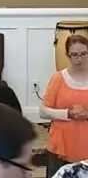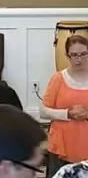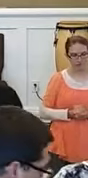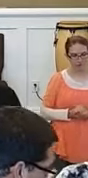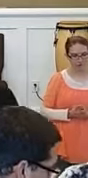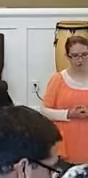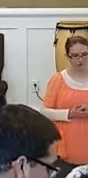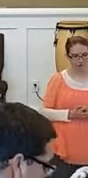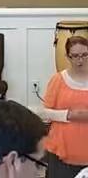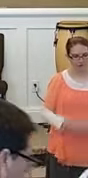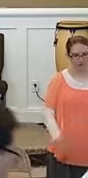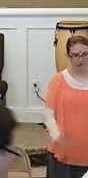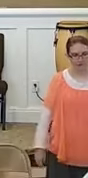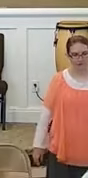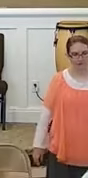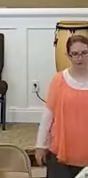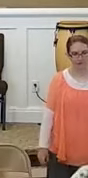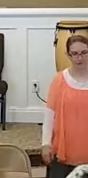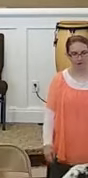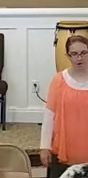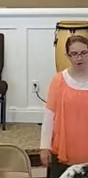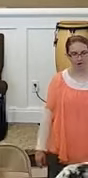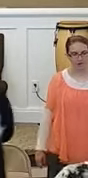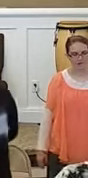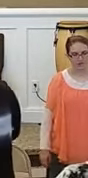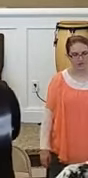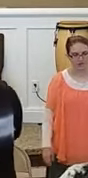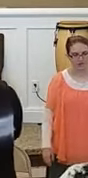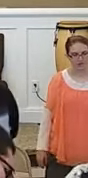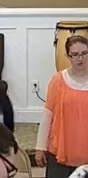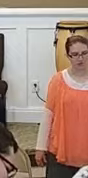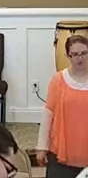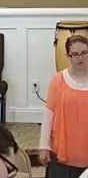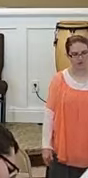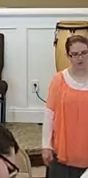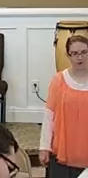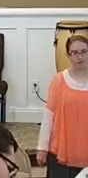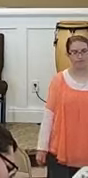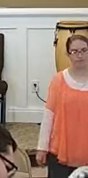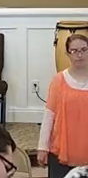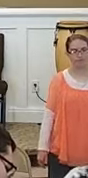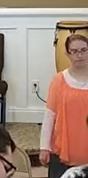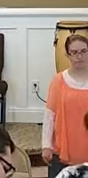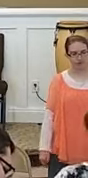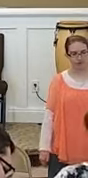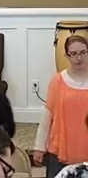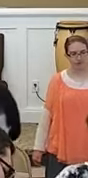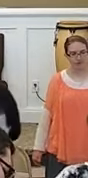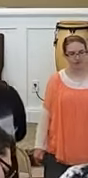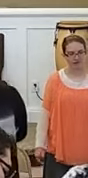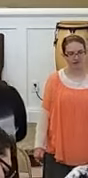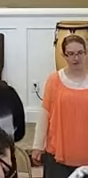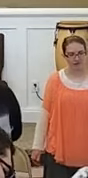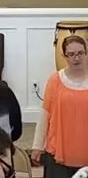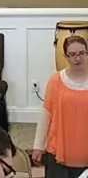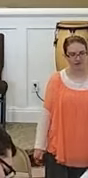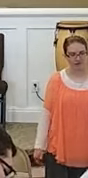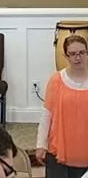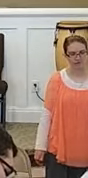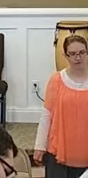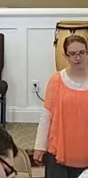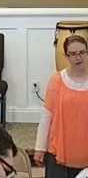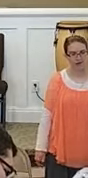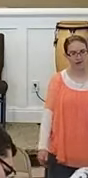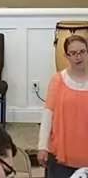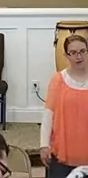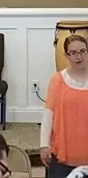God. Lord, I need the anointing of the Holy Ghost in this house right now, God. I want you to move to this place.